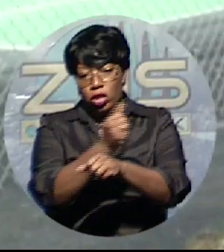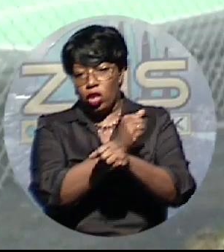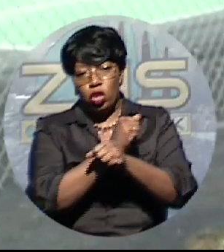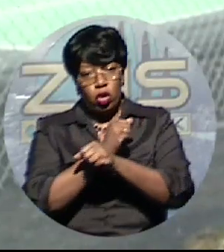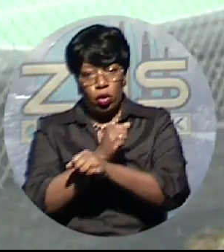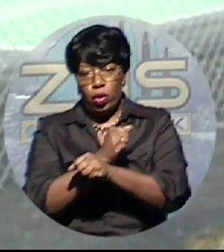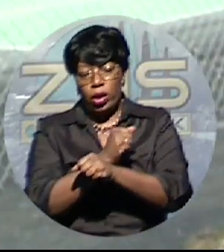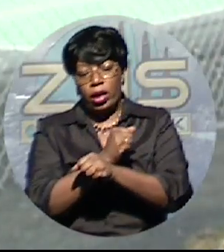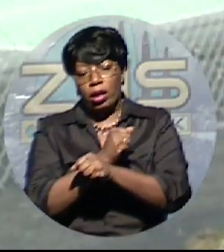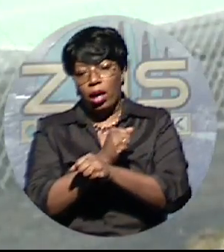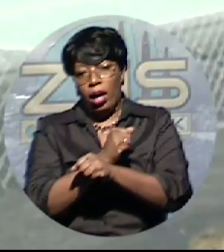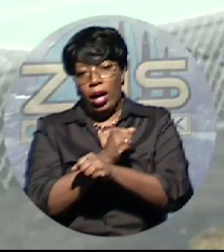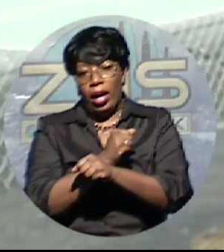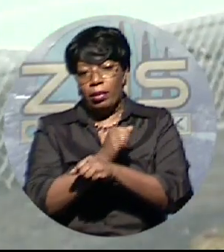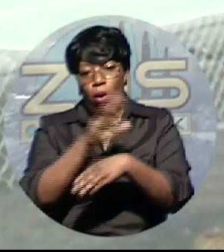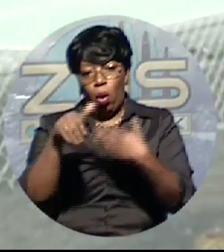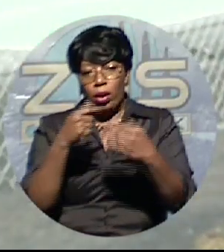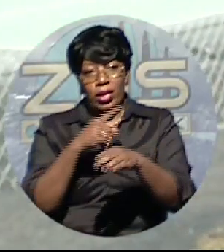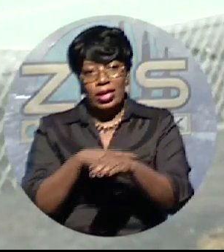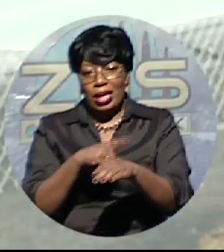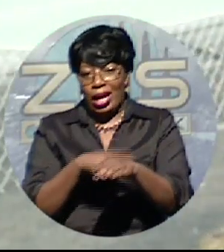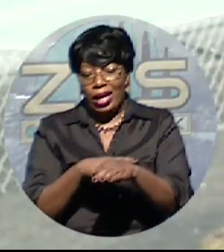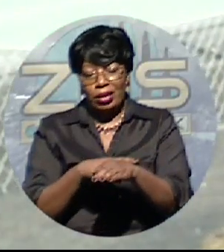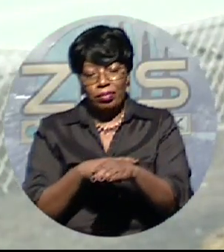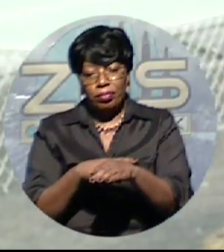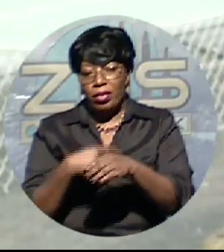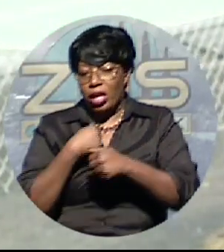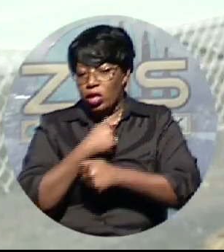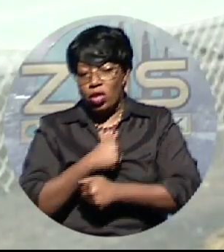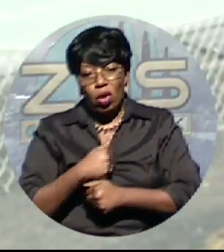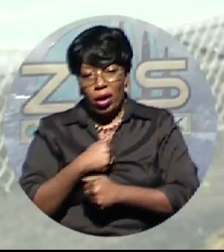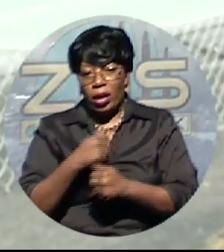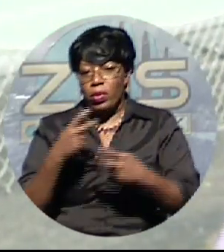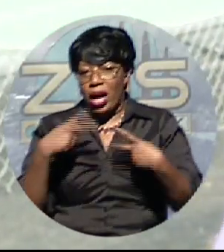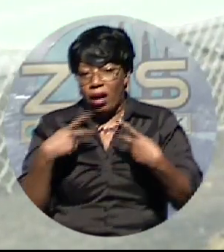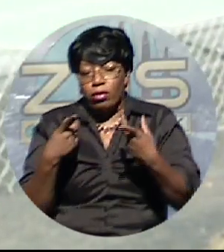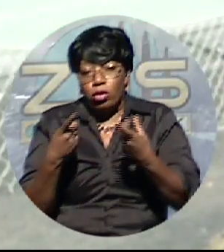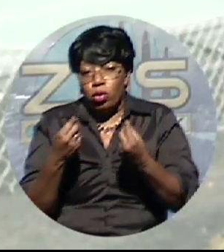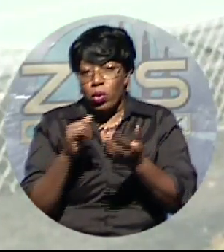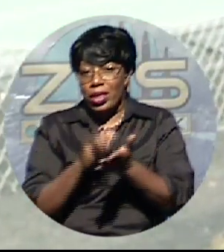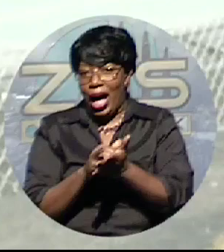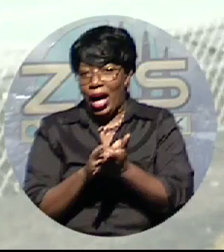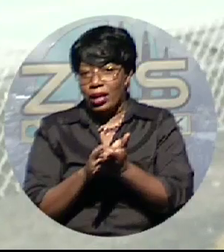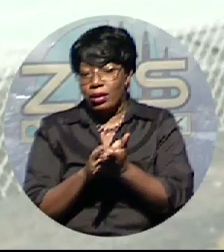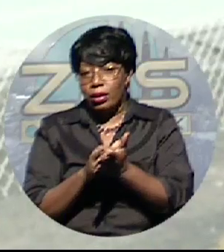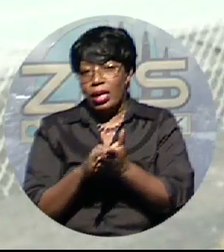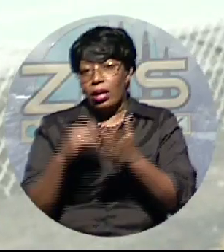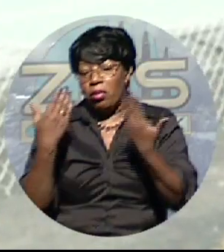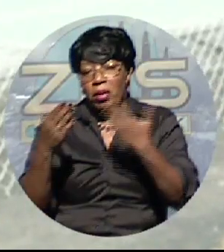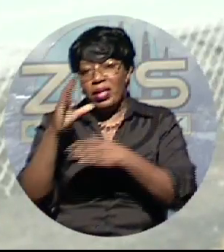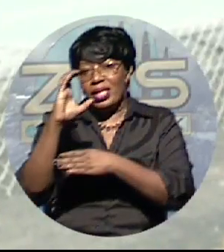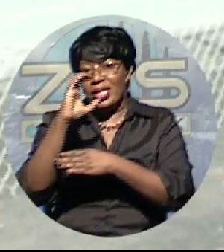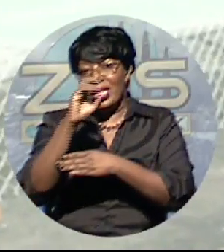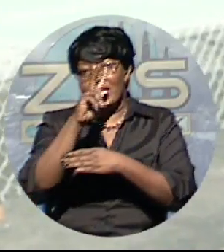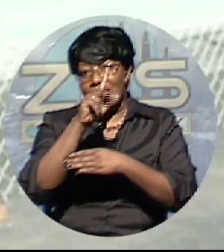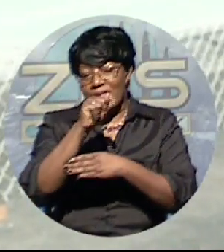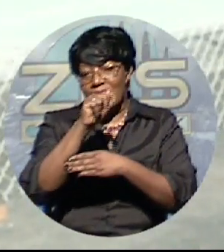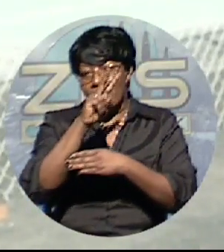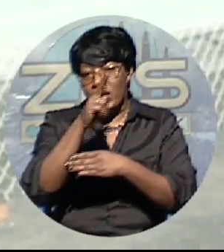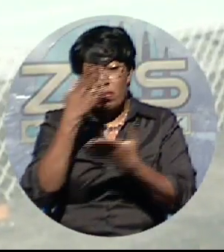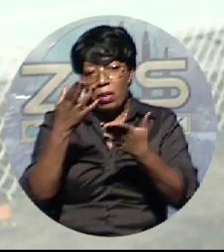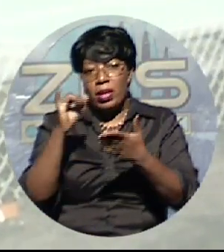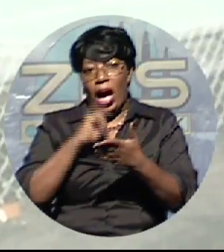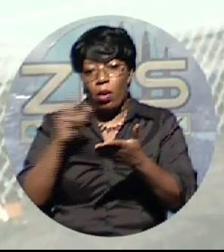guards at all times. And it's a pity we have to do that, but I would suggest that. And of course, CCTV, which I certainly will invest